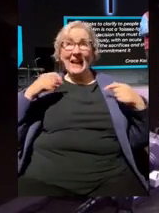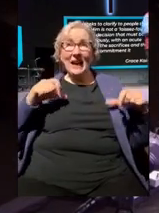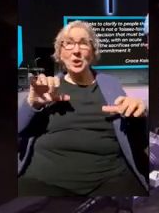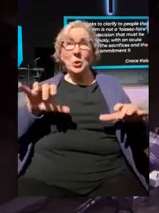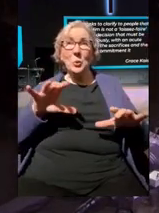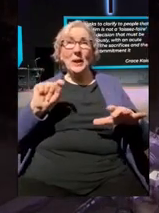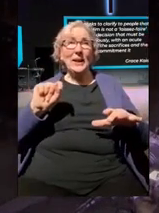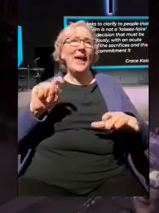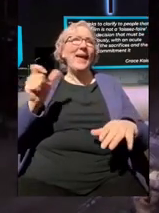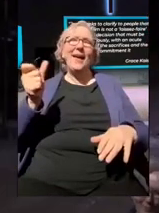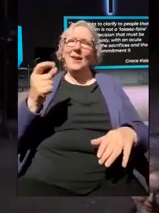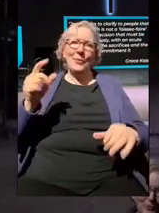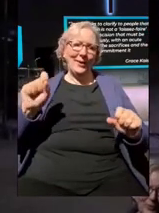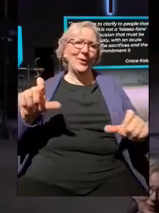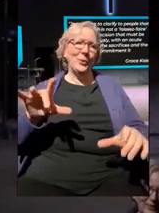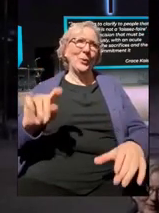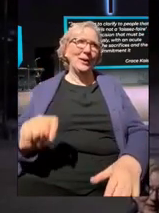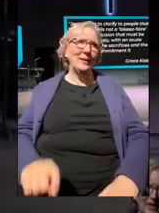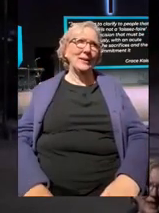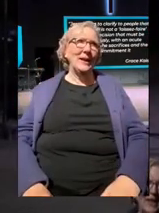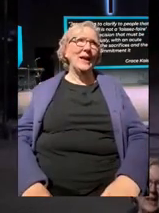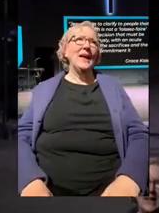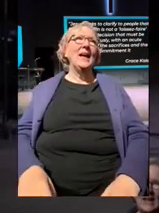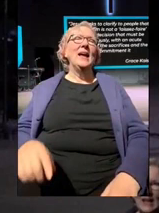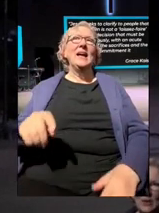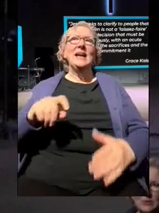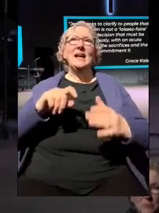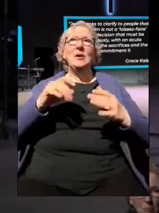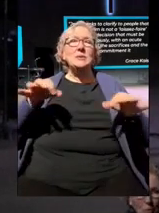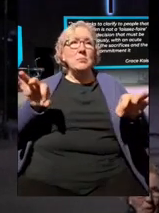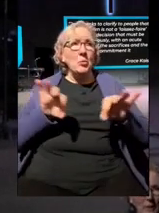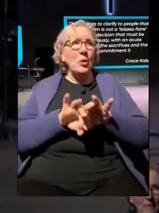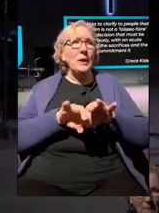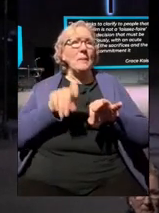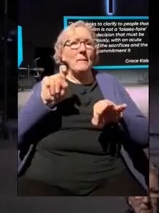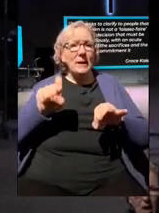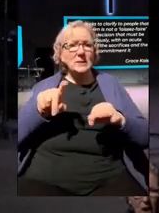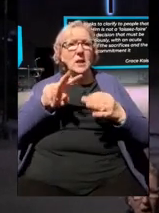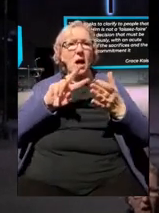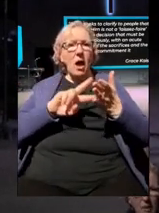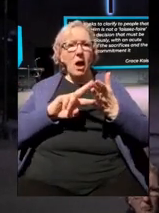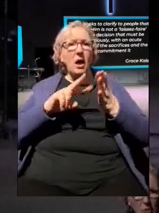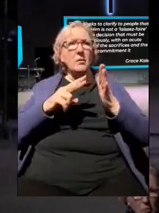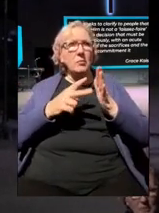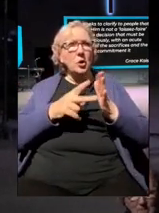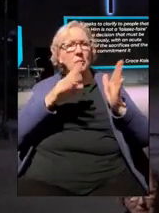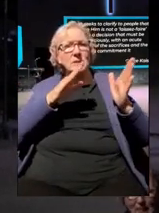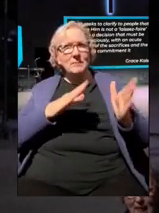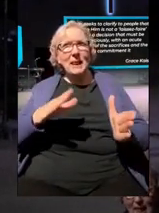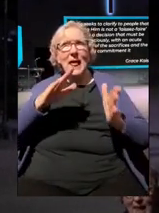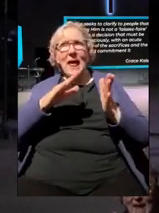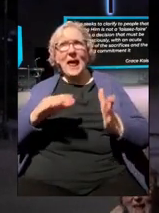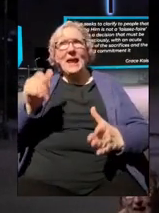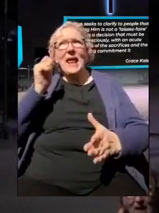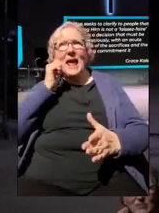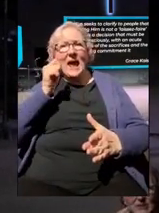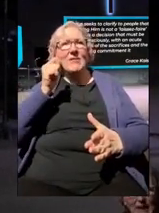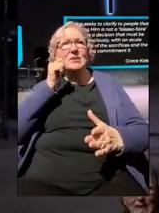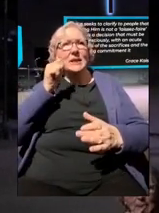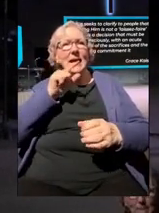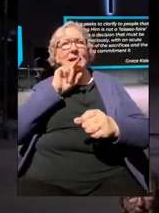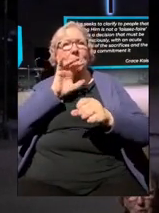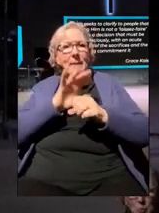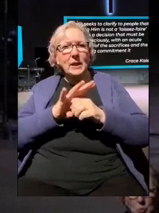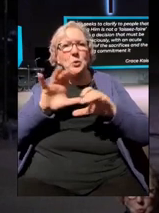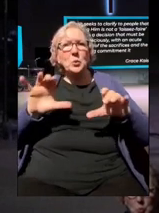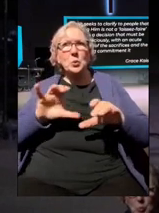it. The key is that you have to be intentional about it and make the daily decision to commit to what's needed.